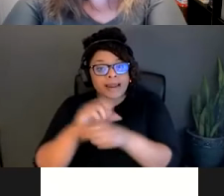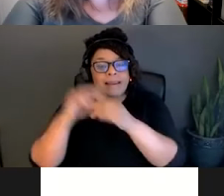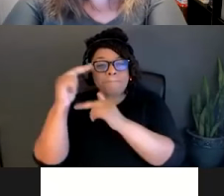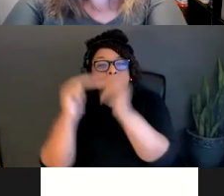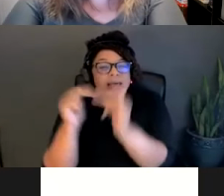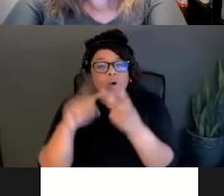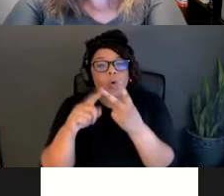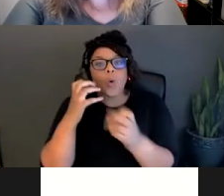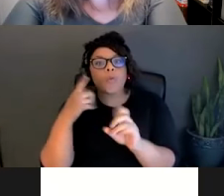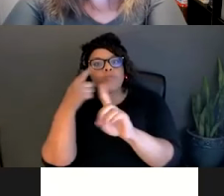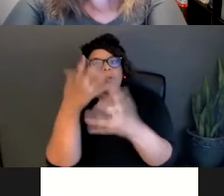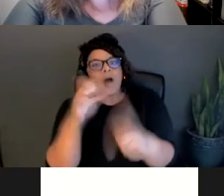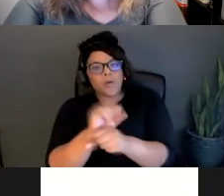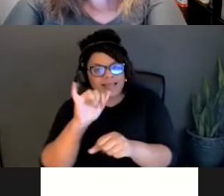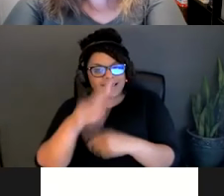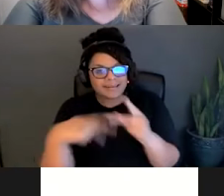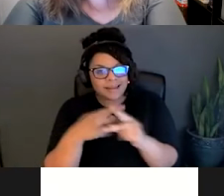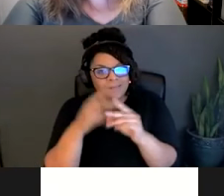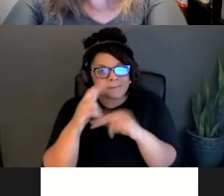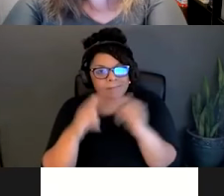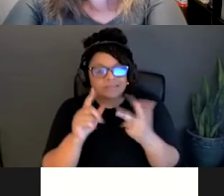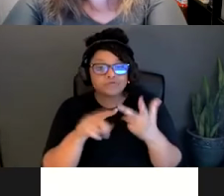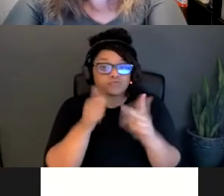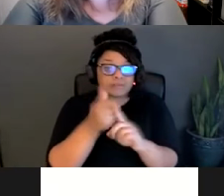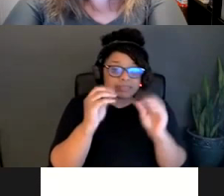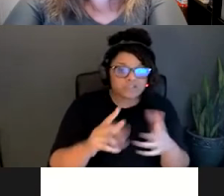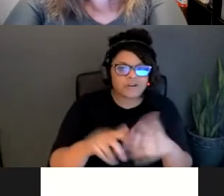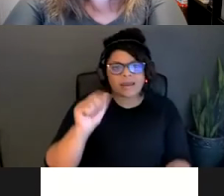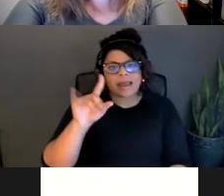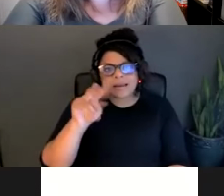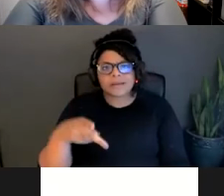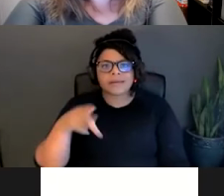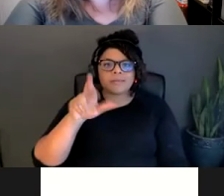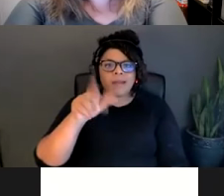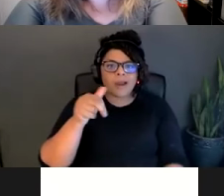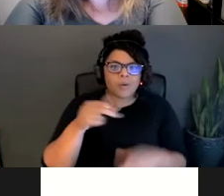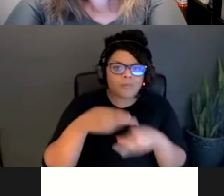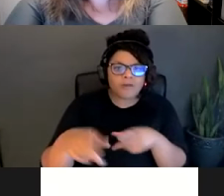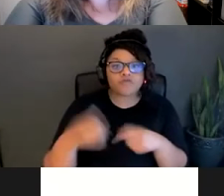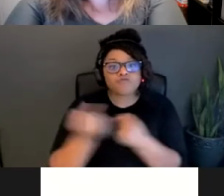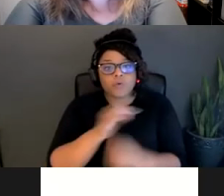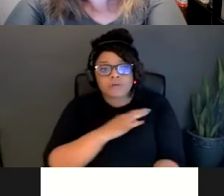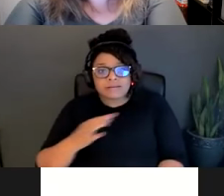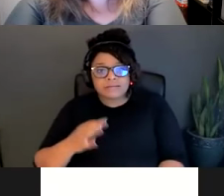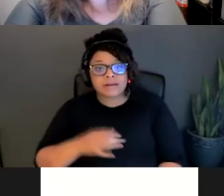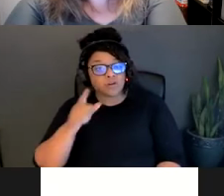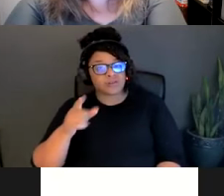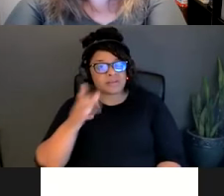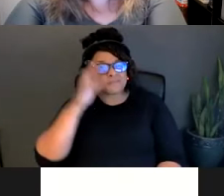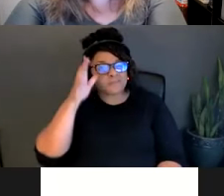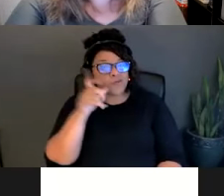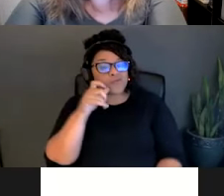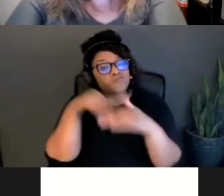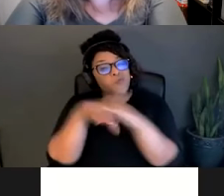to work in buildings, if you are a teacher, administrator, paraprofessional, support staff, if you are a parent and go in